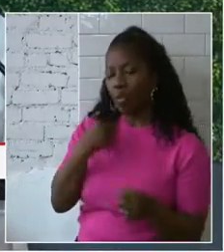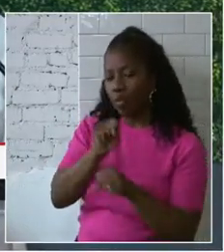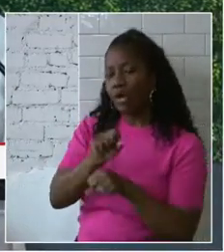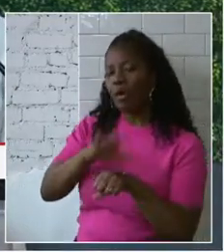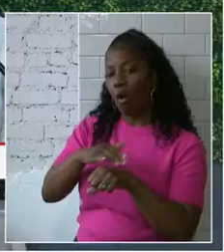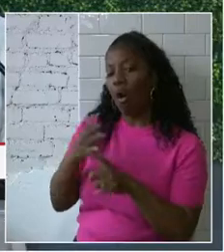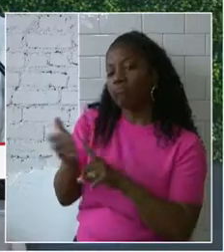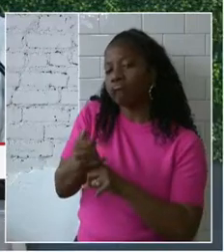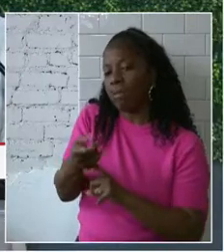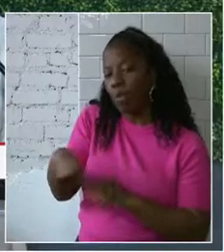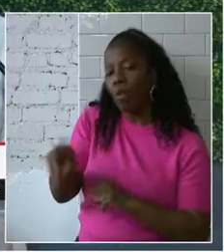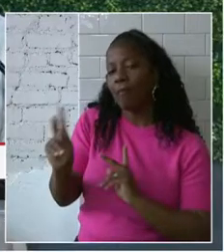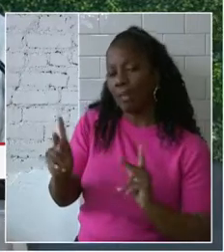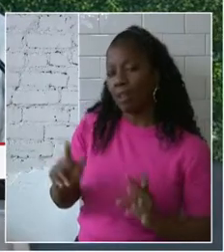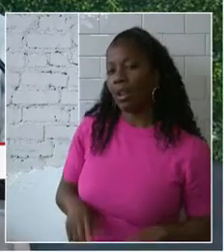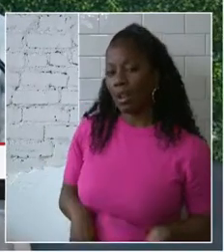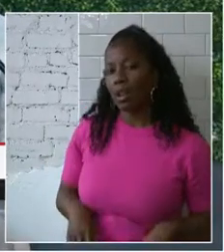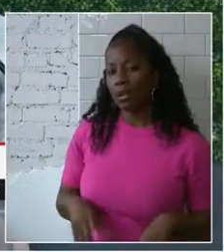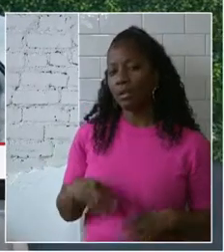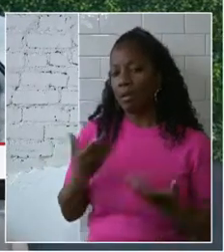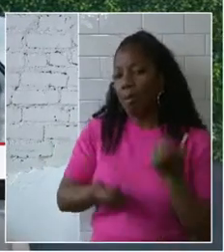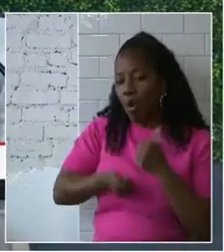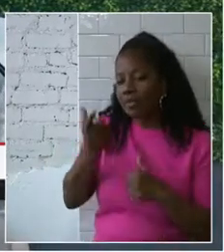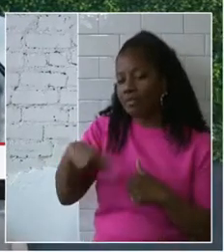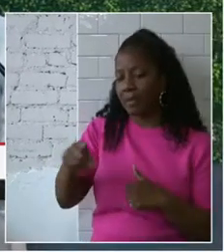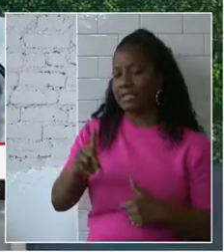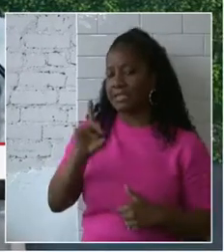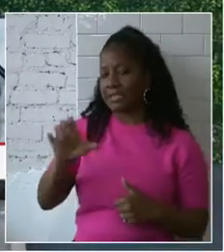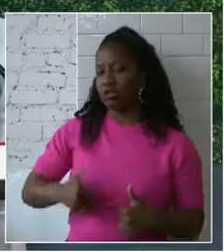in the district, and they're likely DC residents.